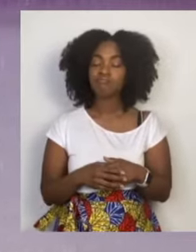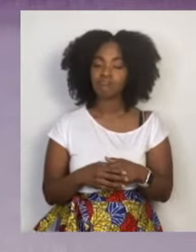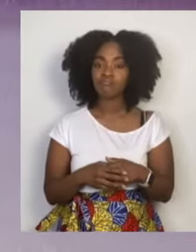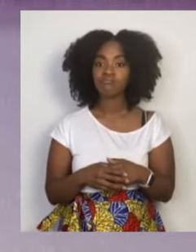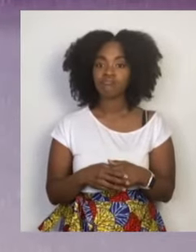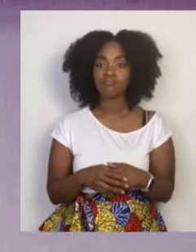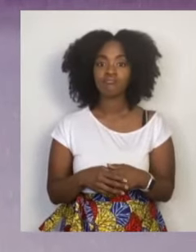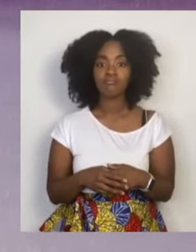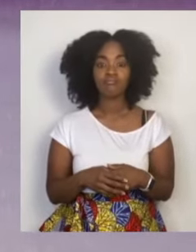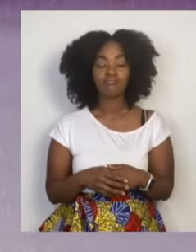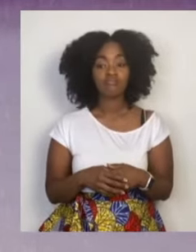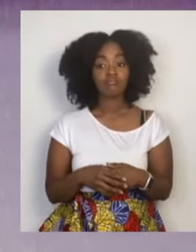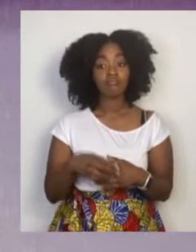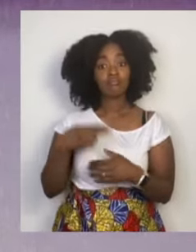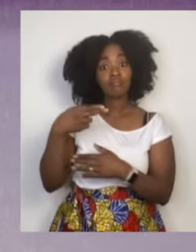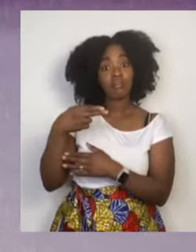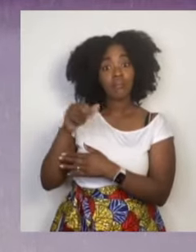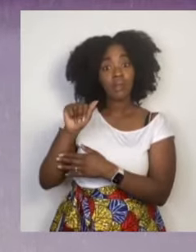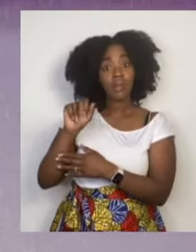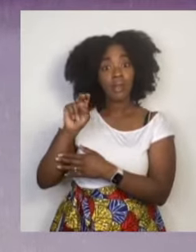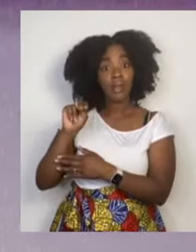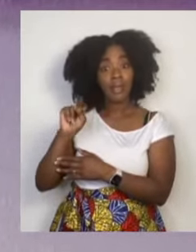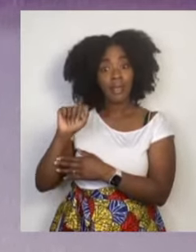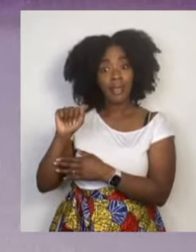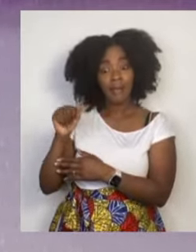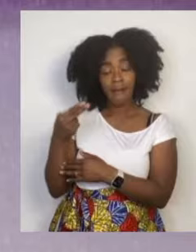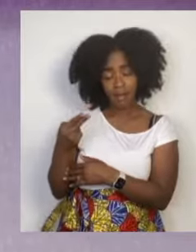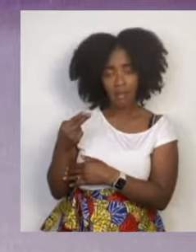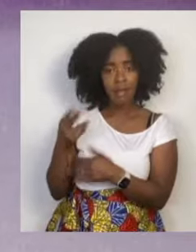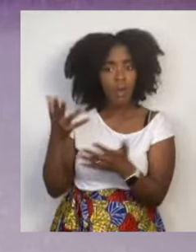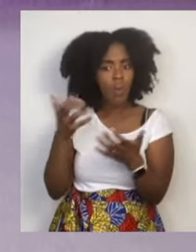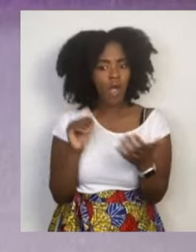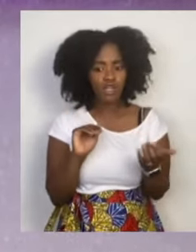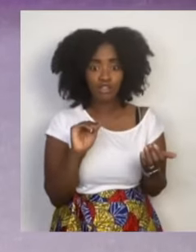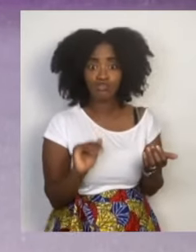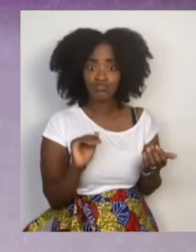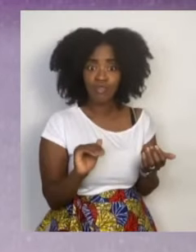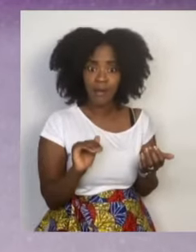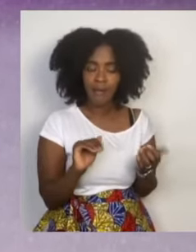Hannah wanted a child, but God needed a Samuel.